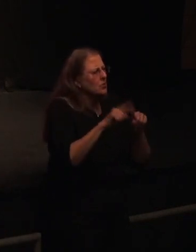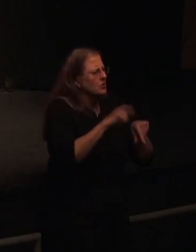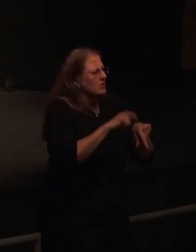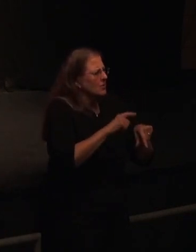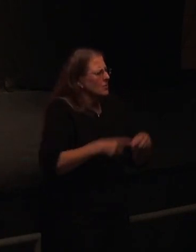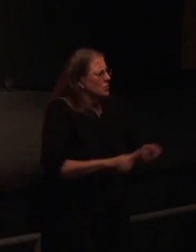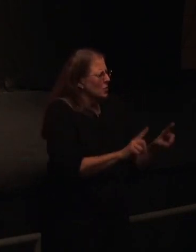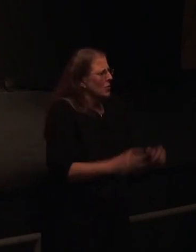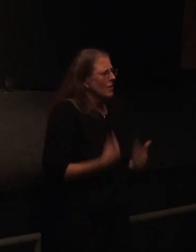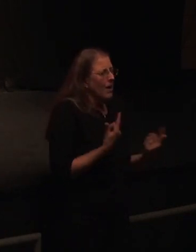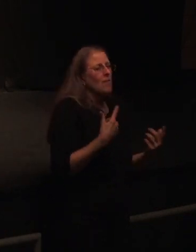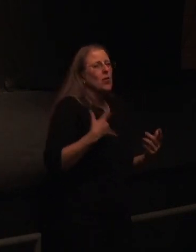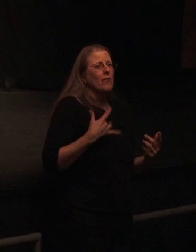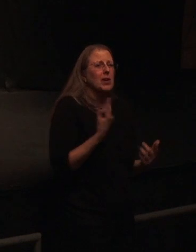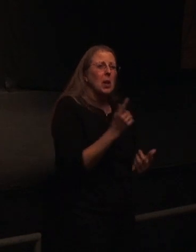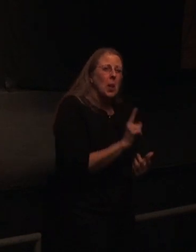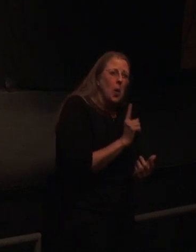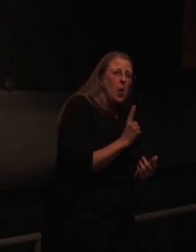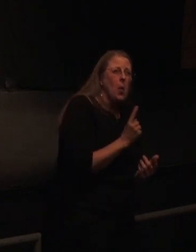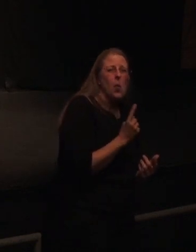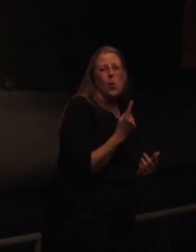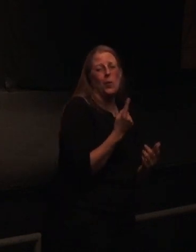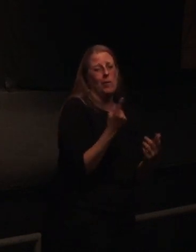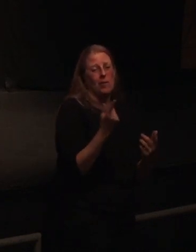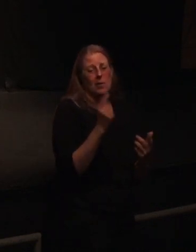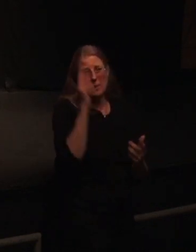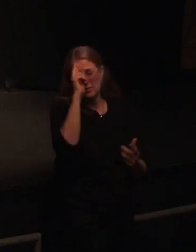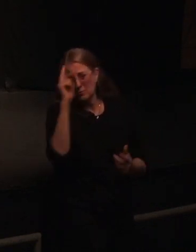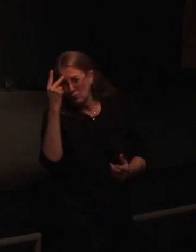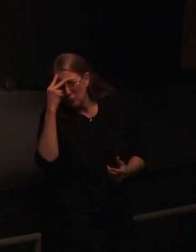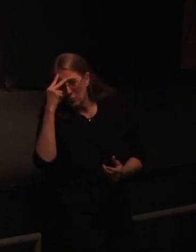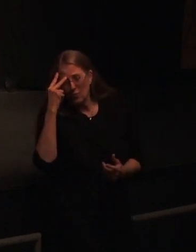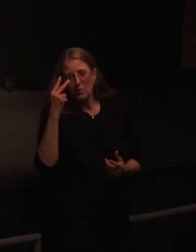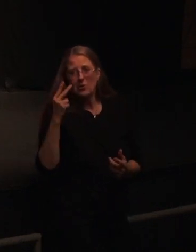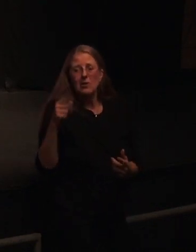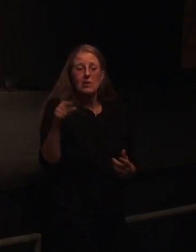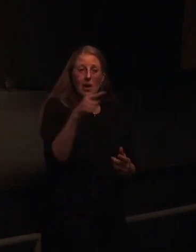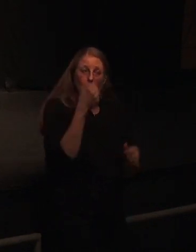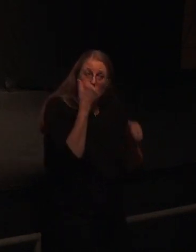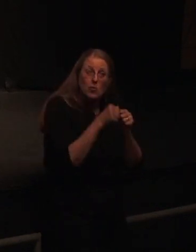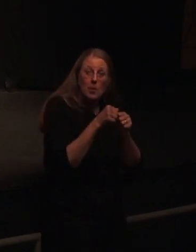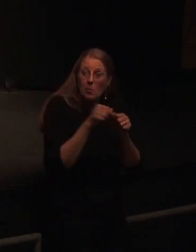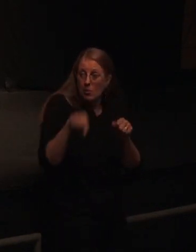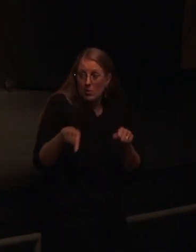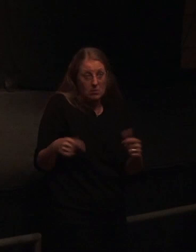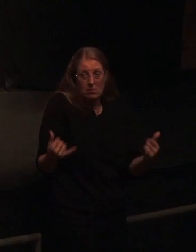feel misunderstood, and you could sit down if you haven't. I appreciate it. And I want you to remember this